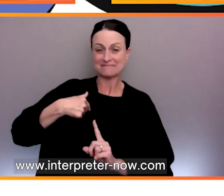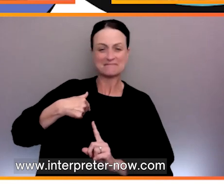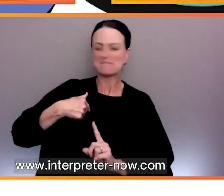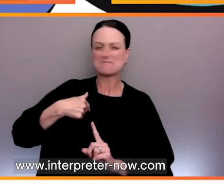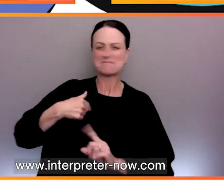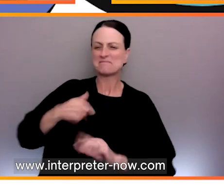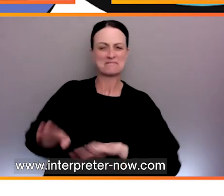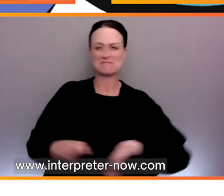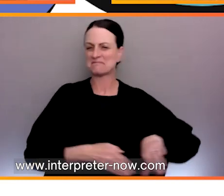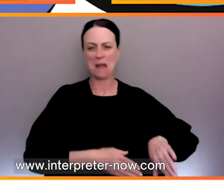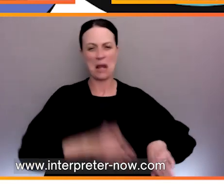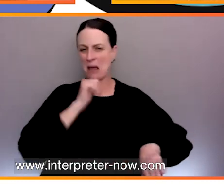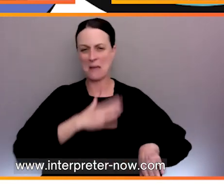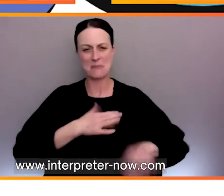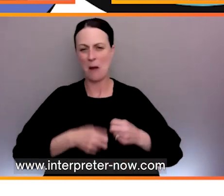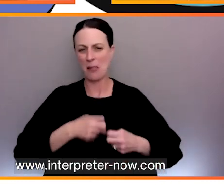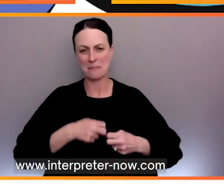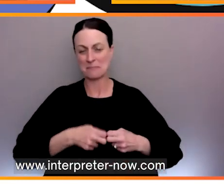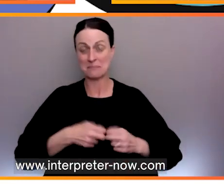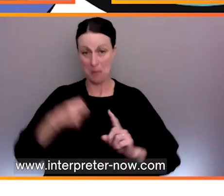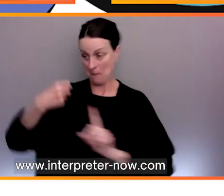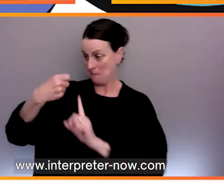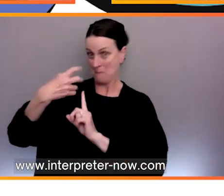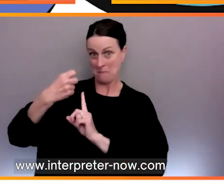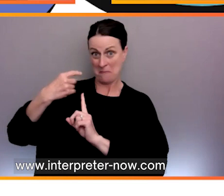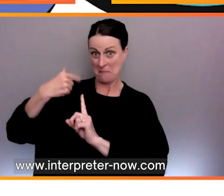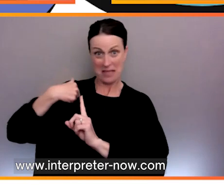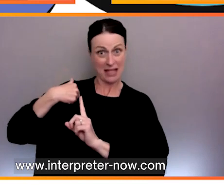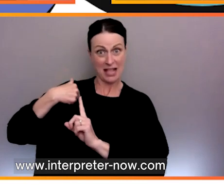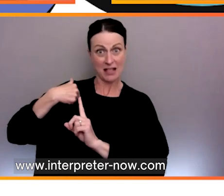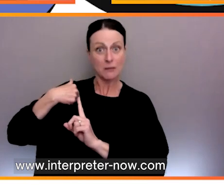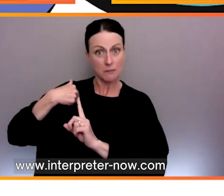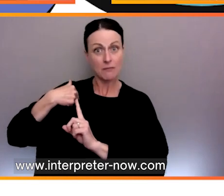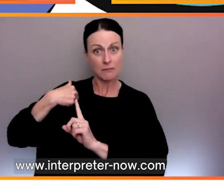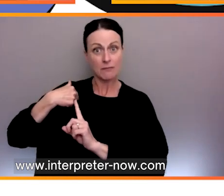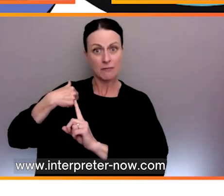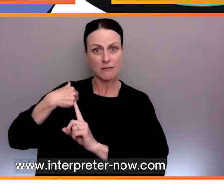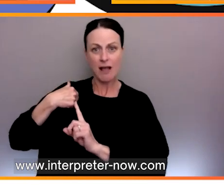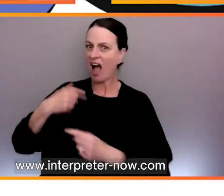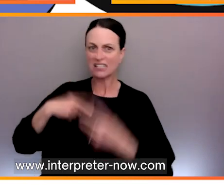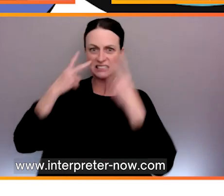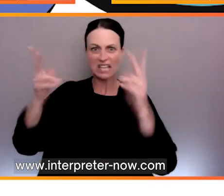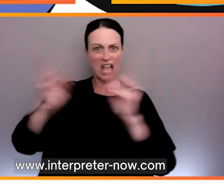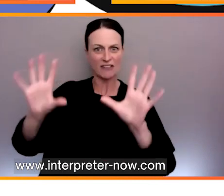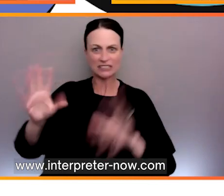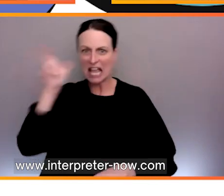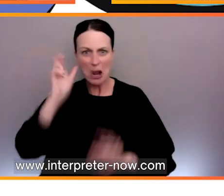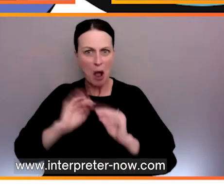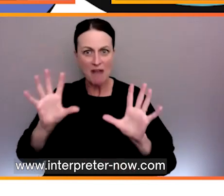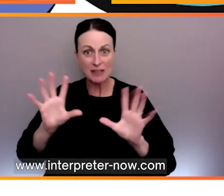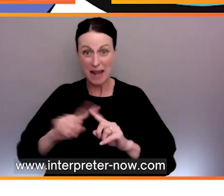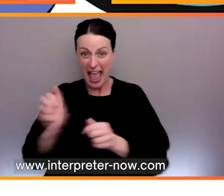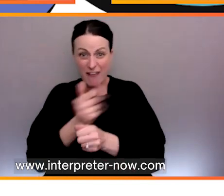is what you're referring to, a former colleague of mine invited me out for tea, and she said,